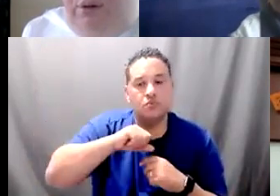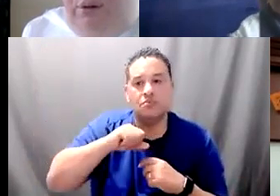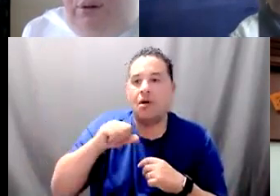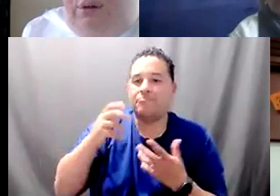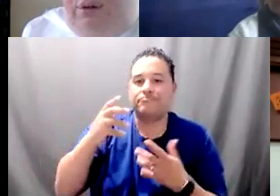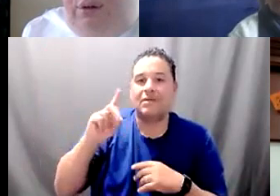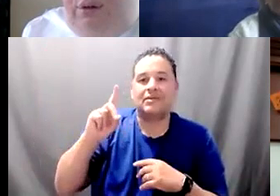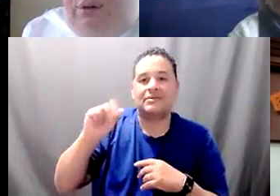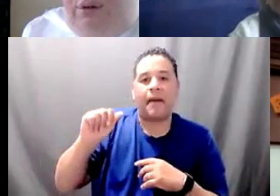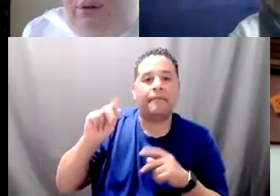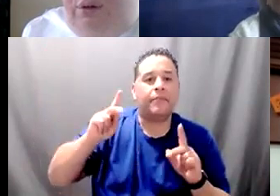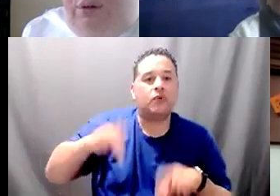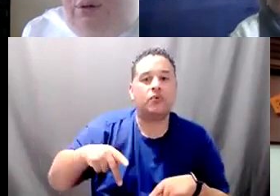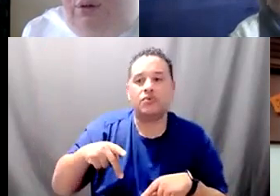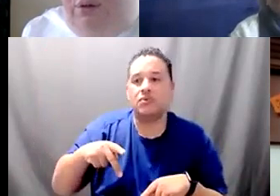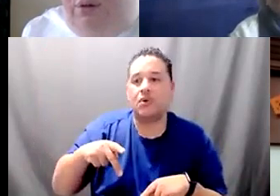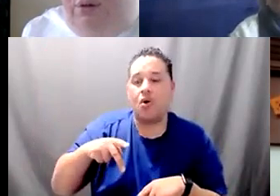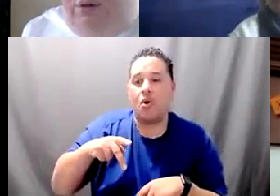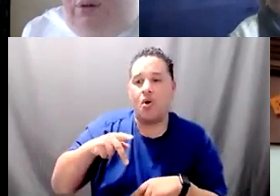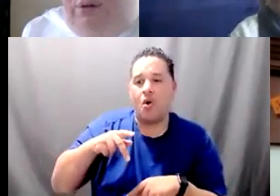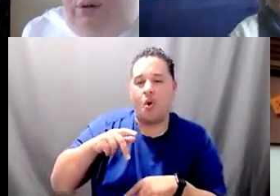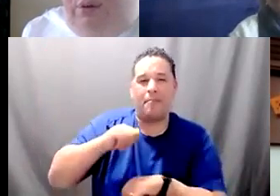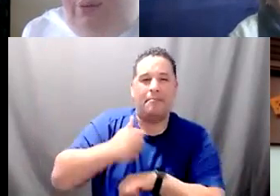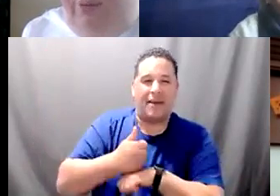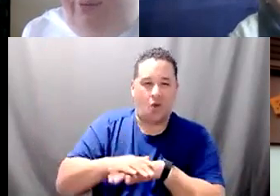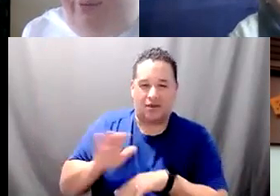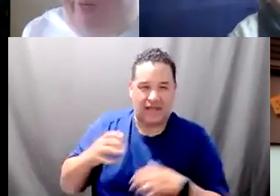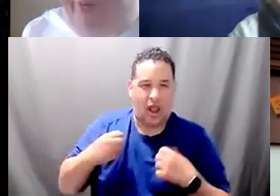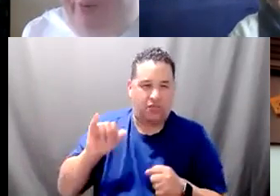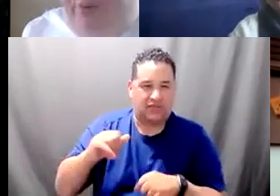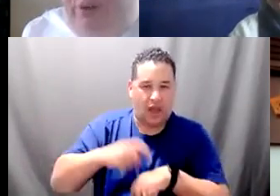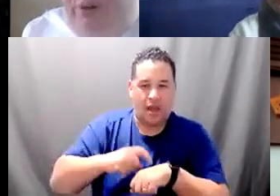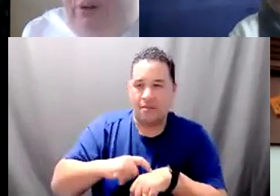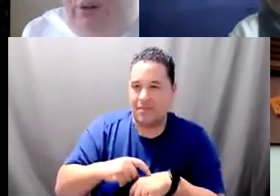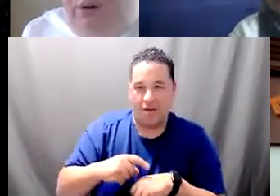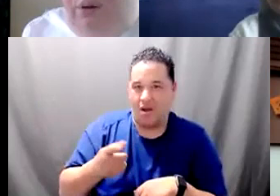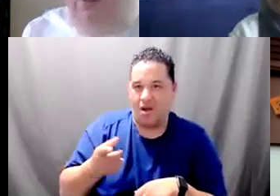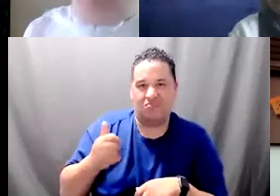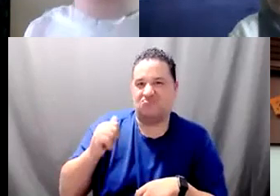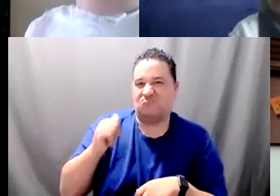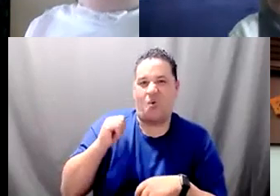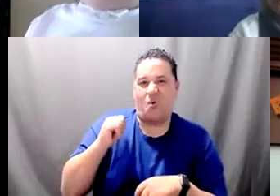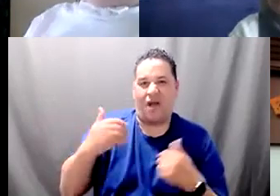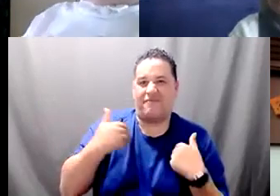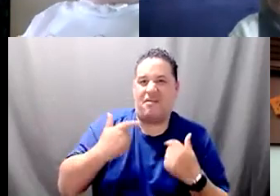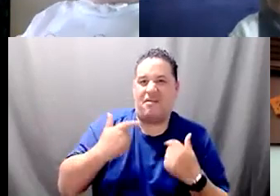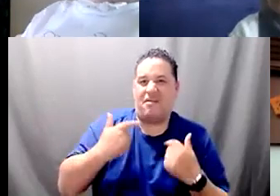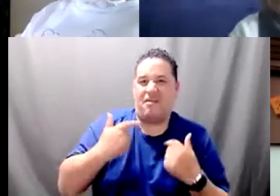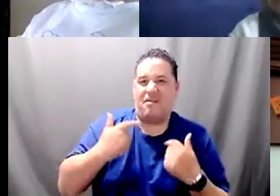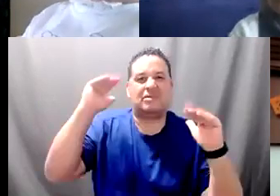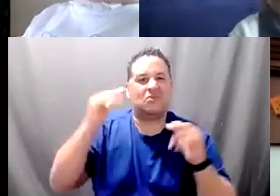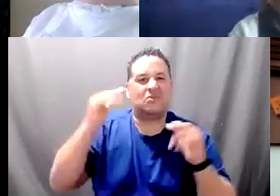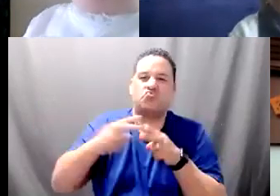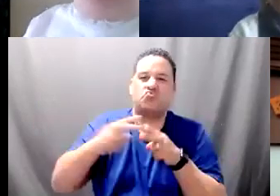disabled person, or based on what was going on with him at the time, won't have any life expectancy or shorter